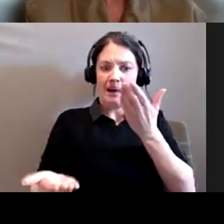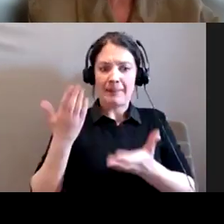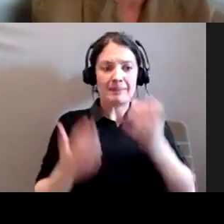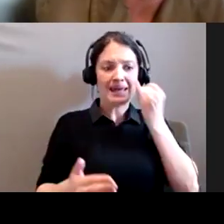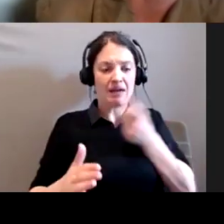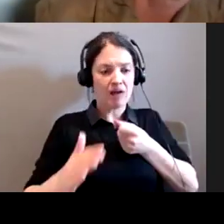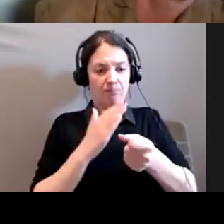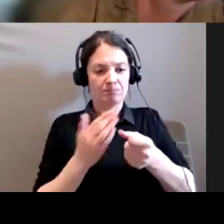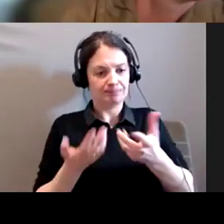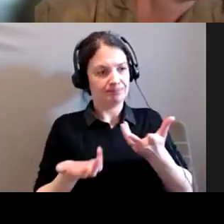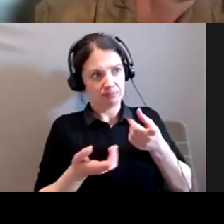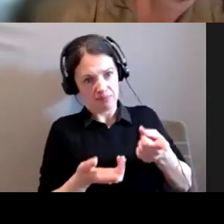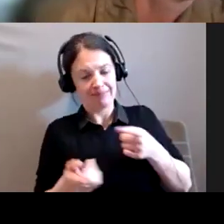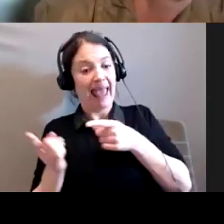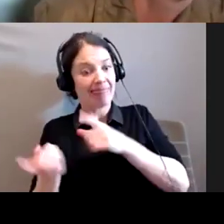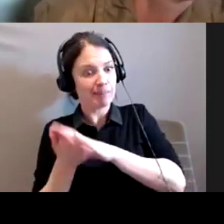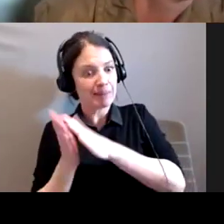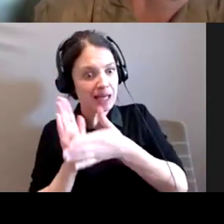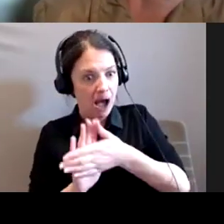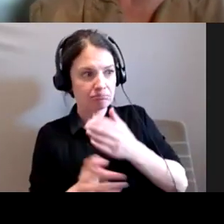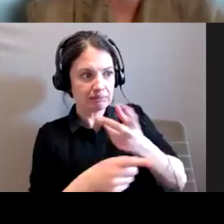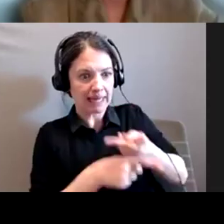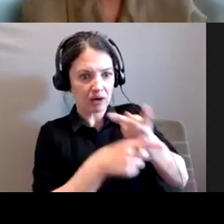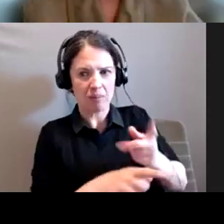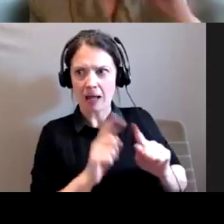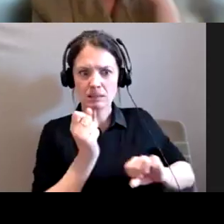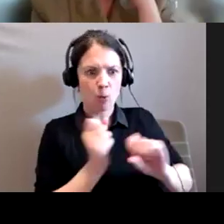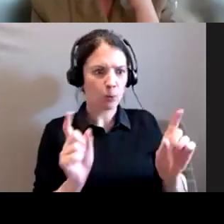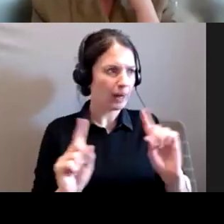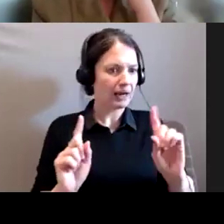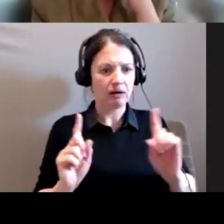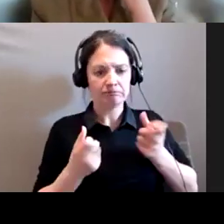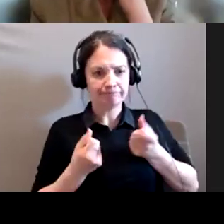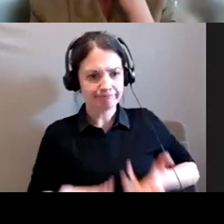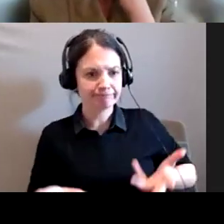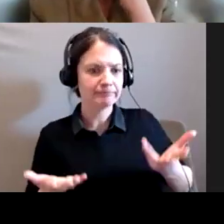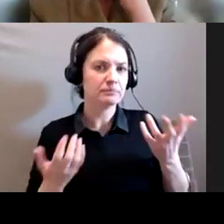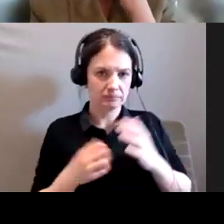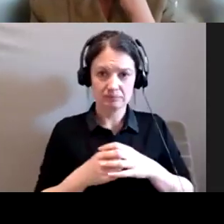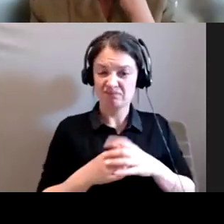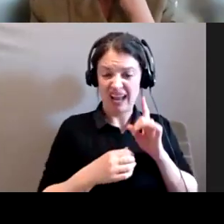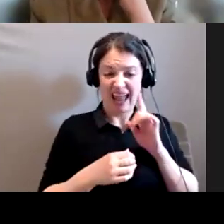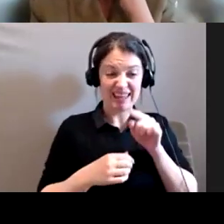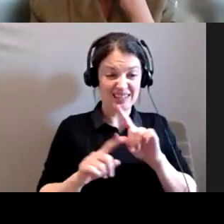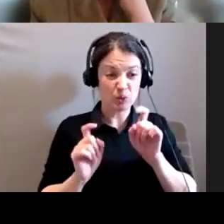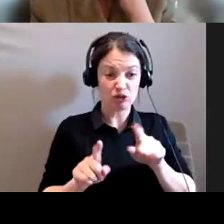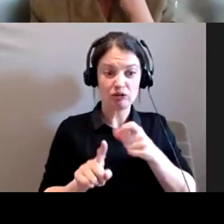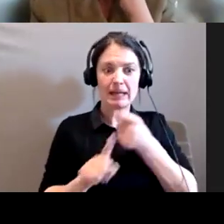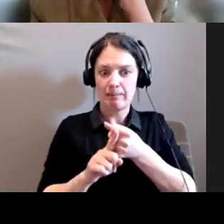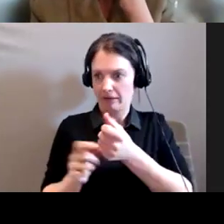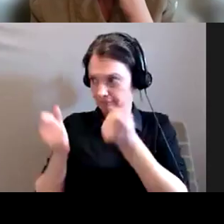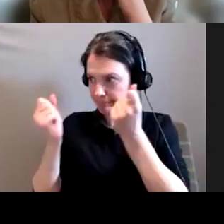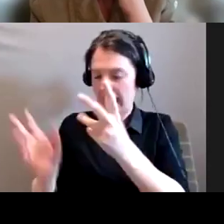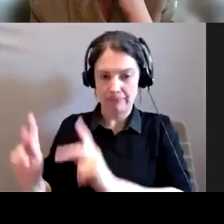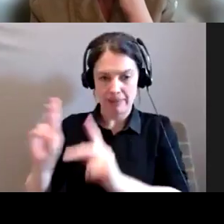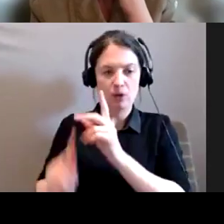caregiving situation without any support of any kind. So I think this is really a question that is affecting a lot of people and